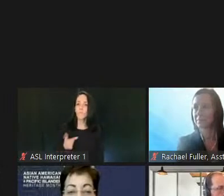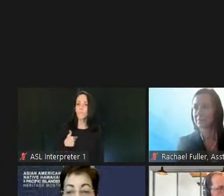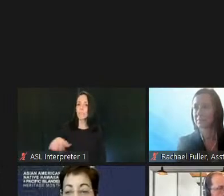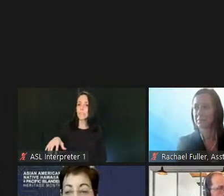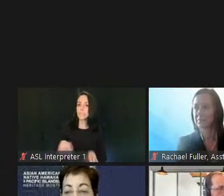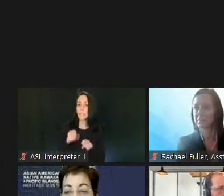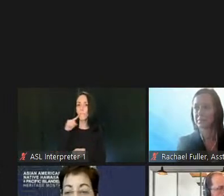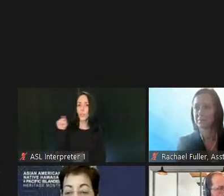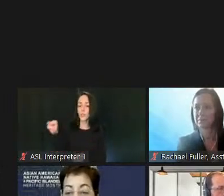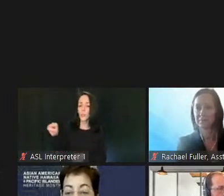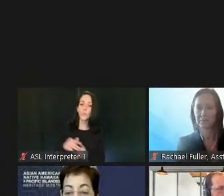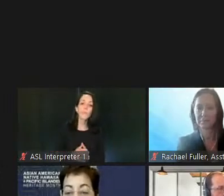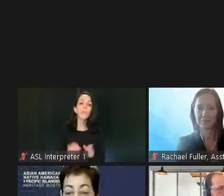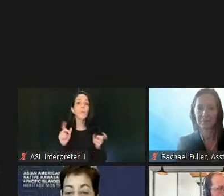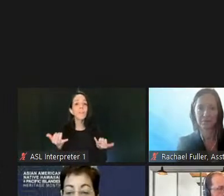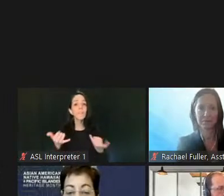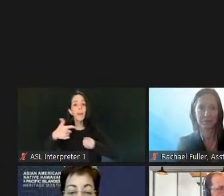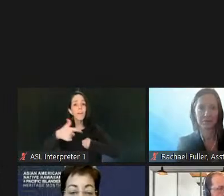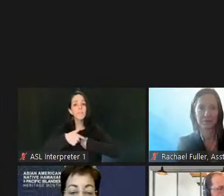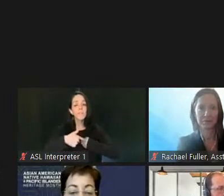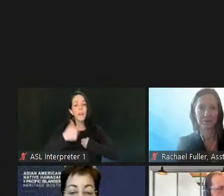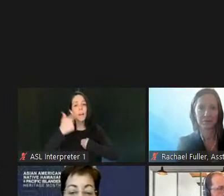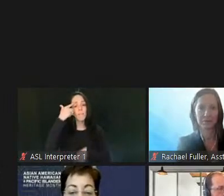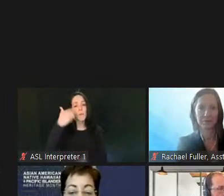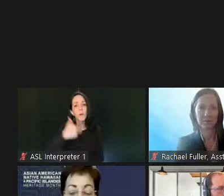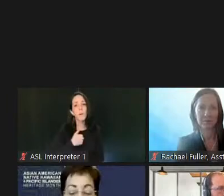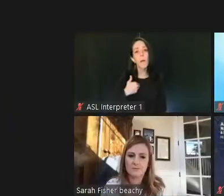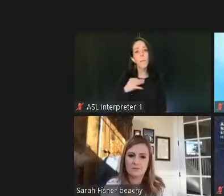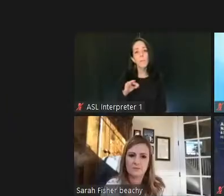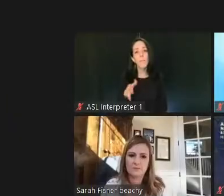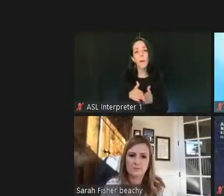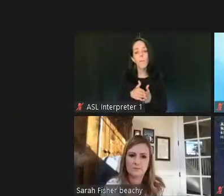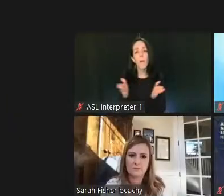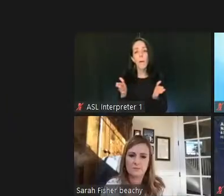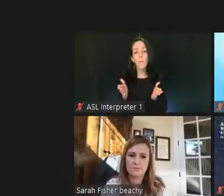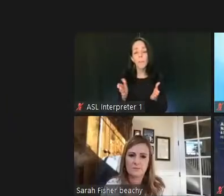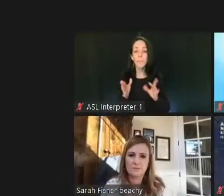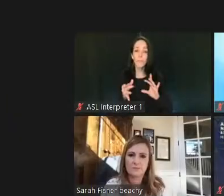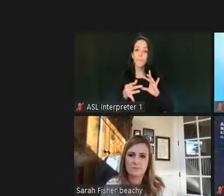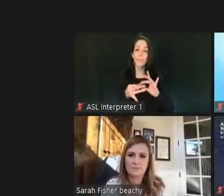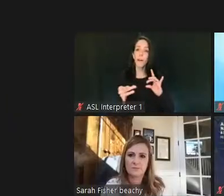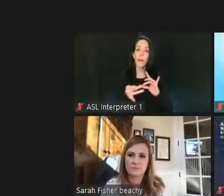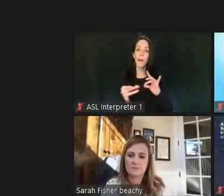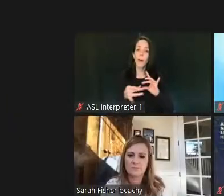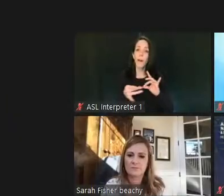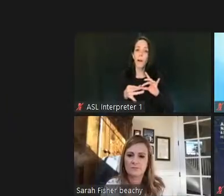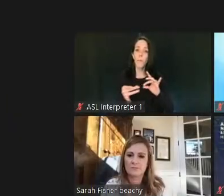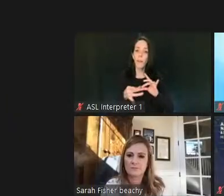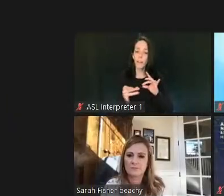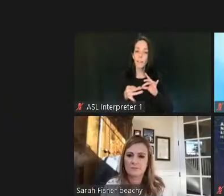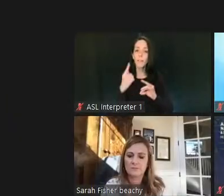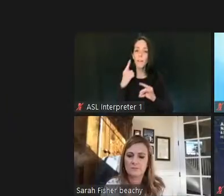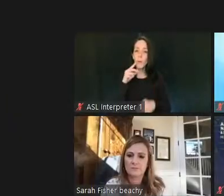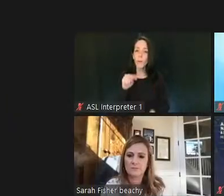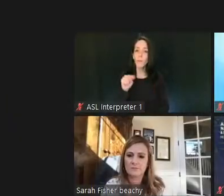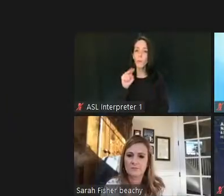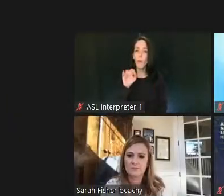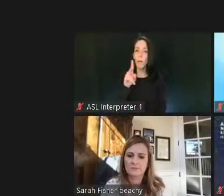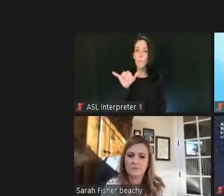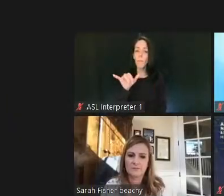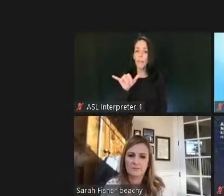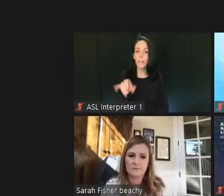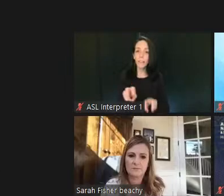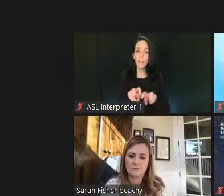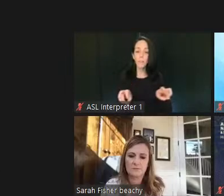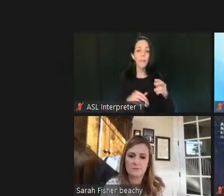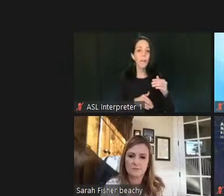Chair Beachy. Now is the time for members of the public to provide comment to this North Bethany Budget Committee for up to 2 minutes per individual